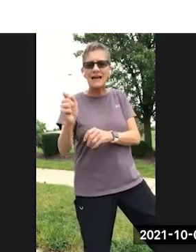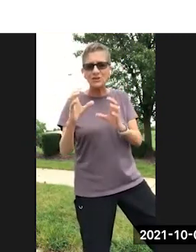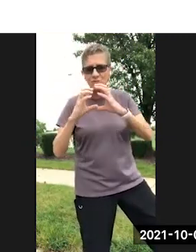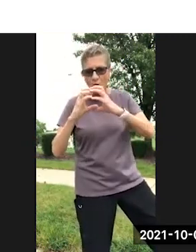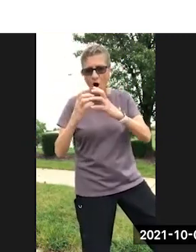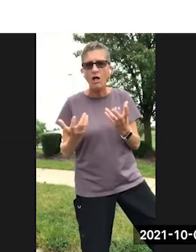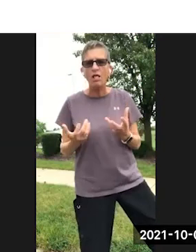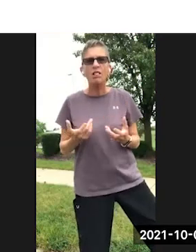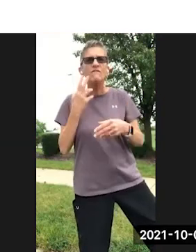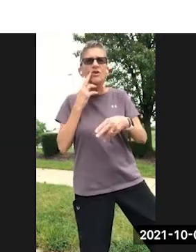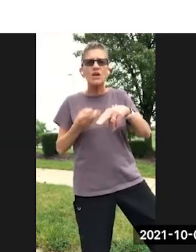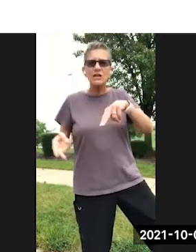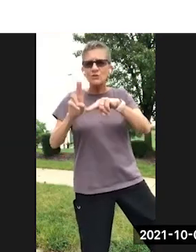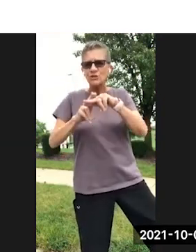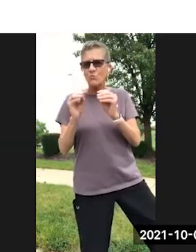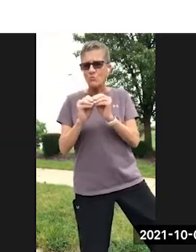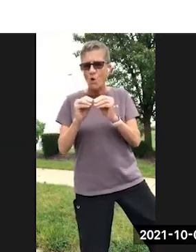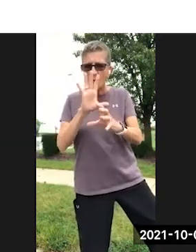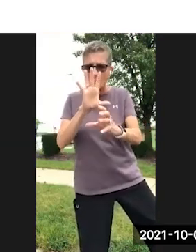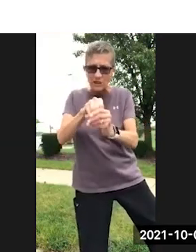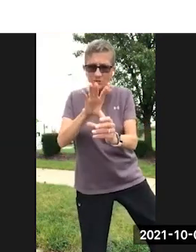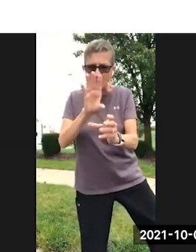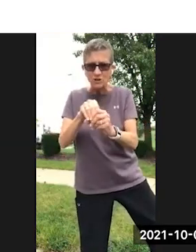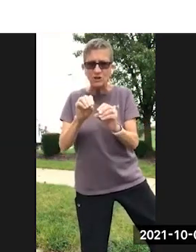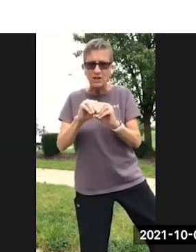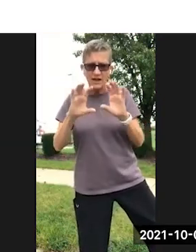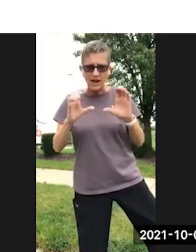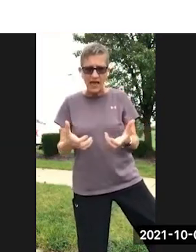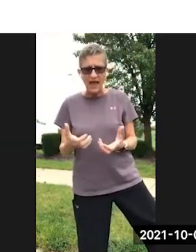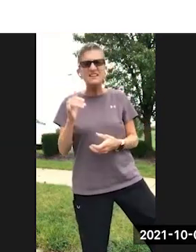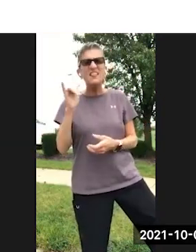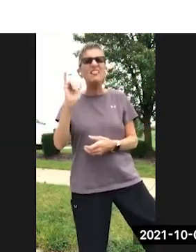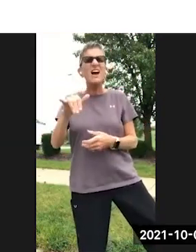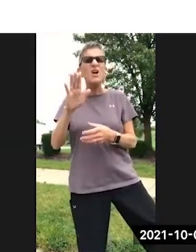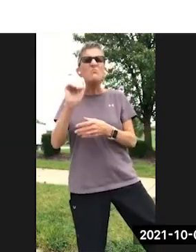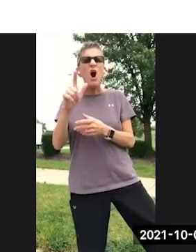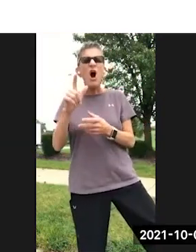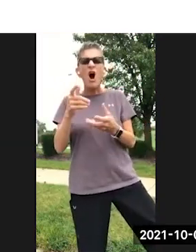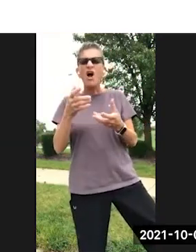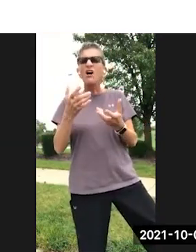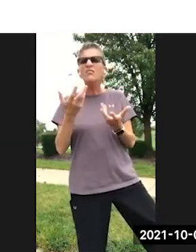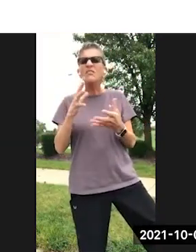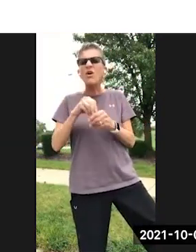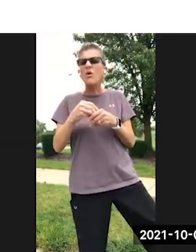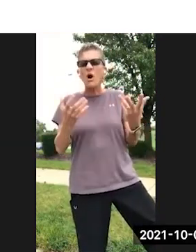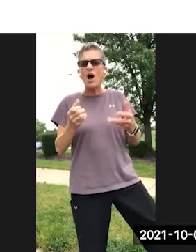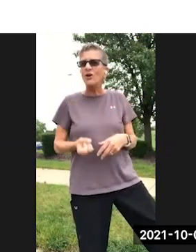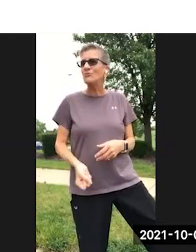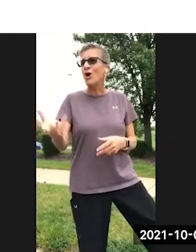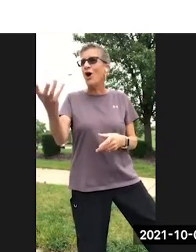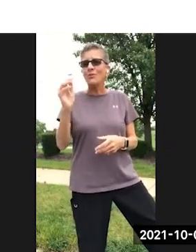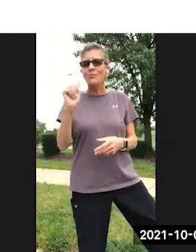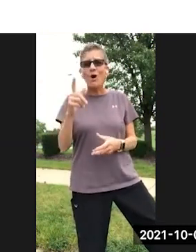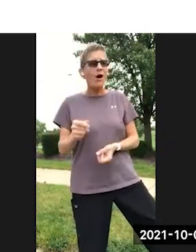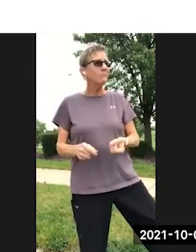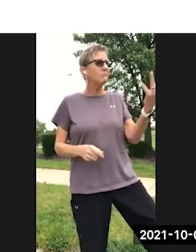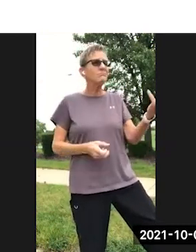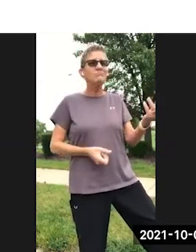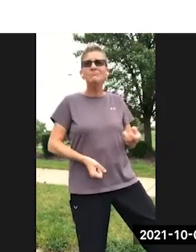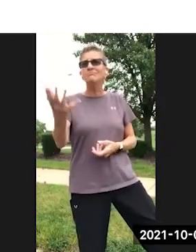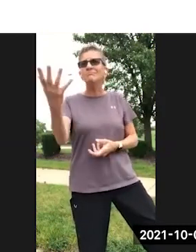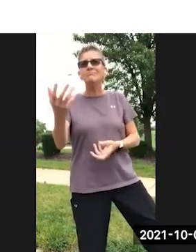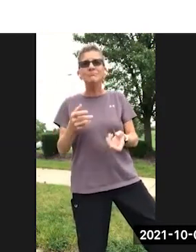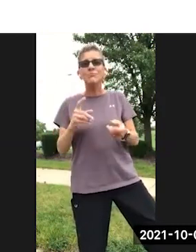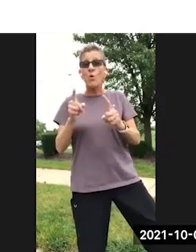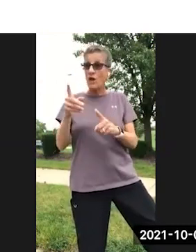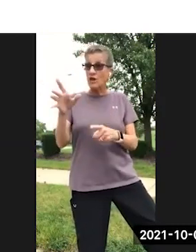increase active participation in class, which basically involves tossing the tennis ball around the classroom to each student when it is their turn